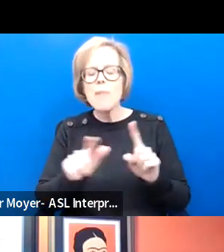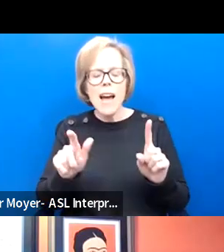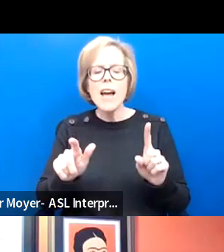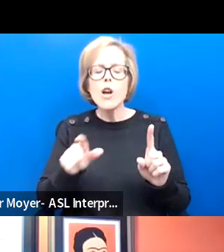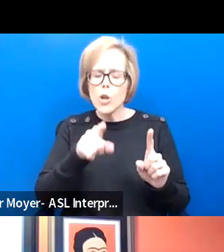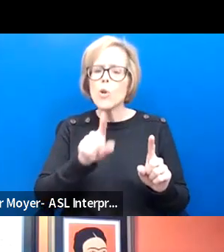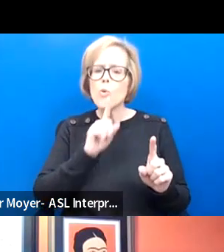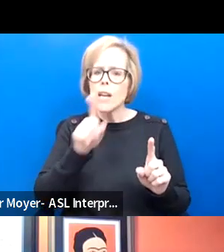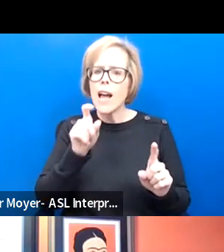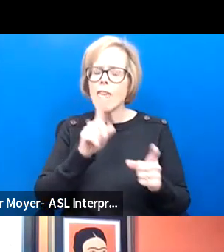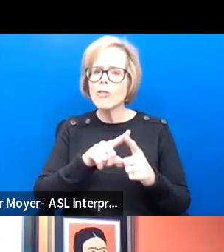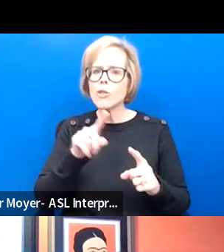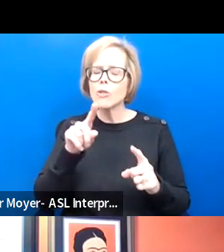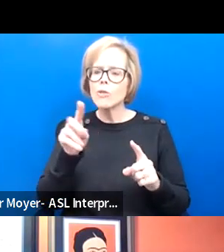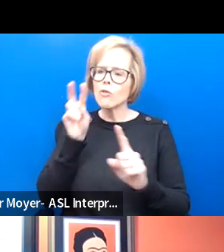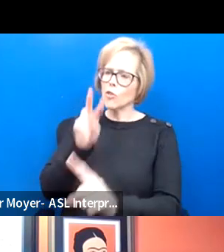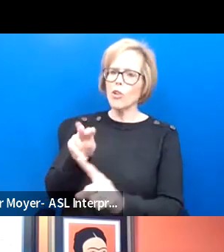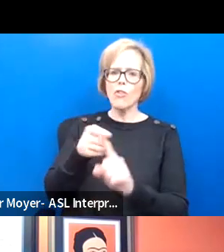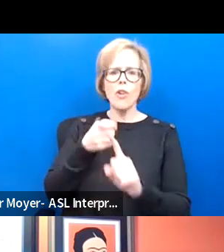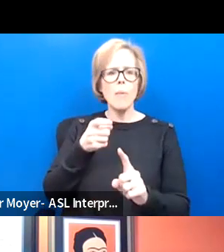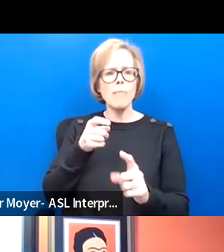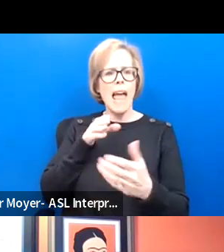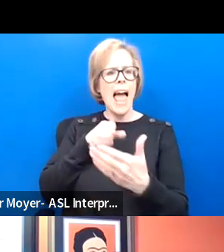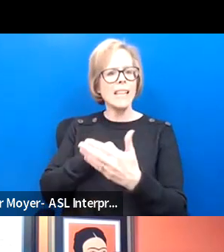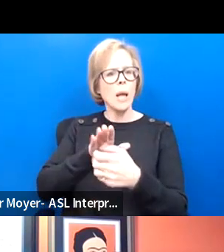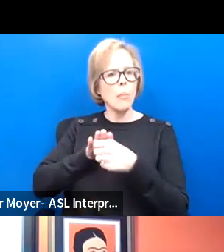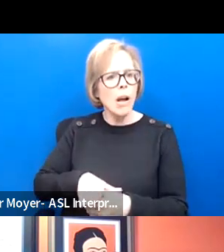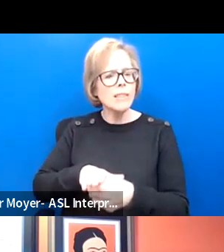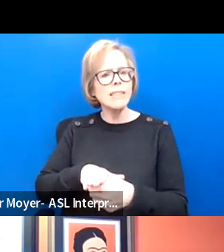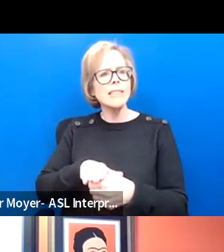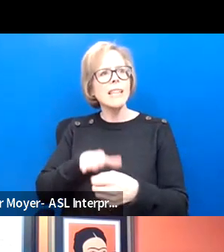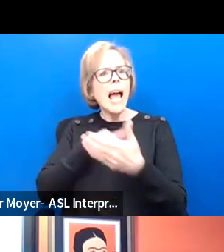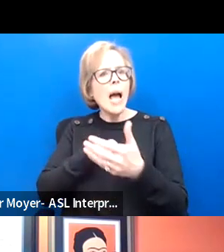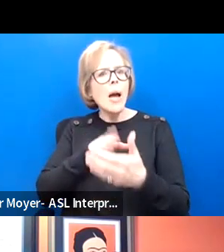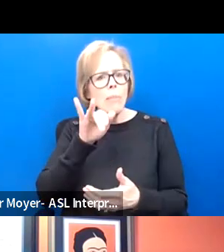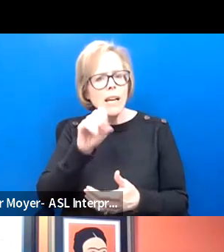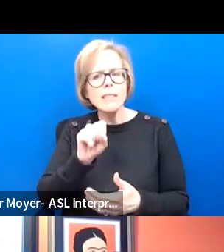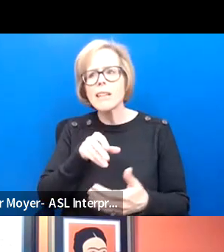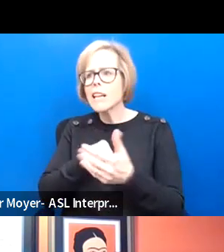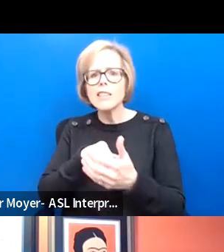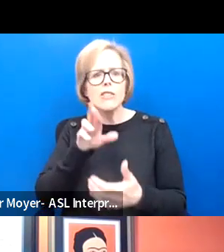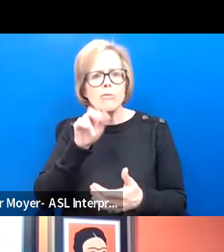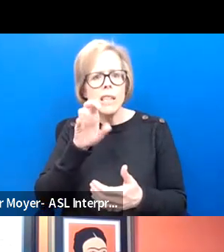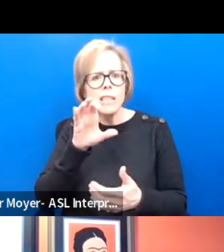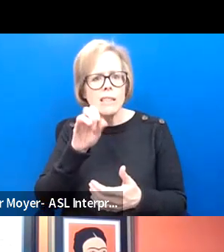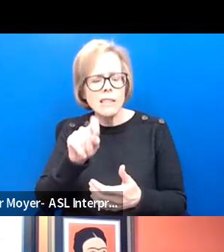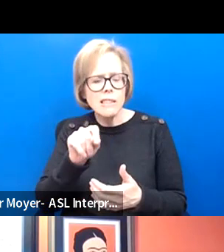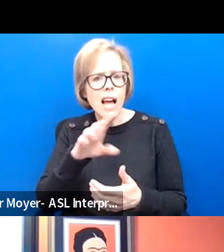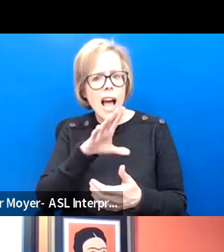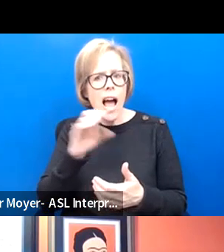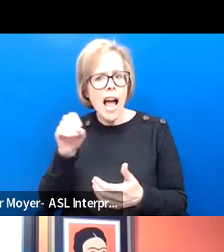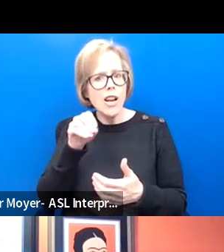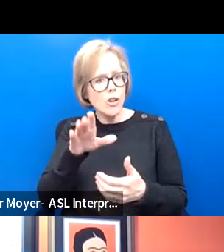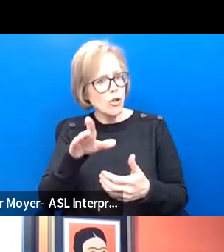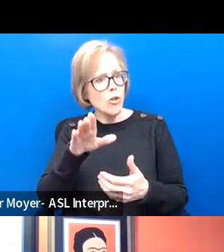you really got to attack it also from, an anti-oppression, anti-bias, anti-racist kind of lenses too. And your job as a physician is paramount to providing health